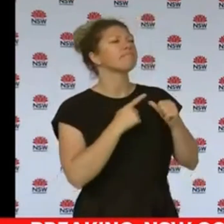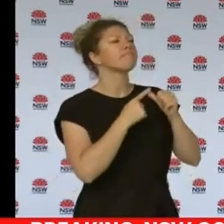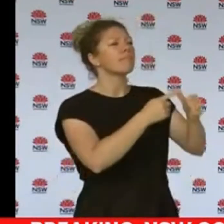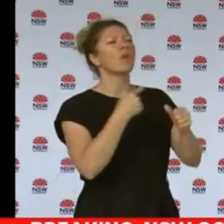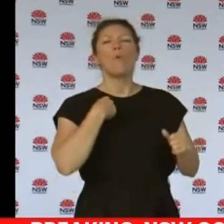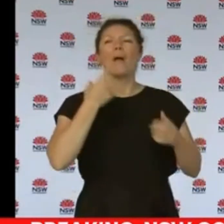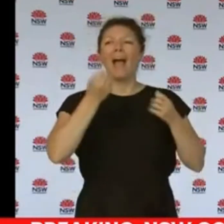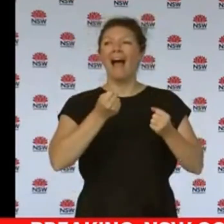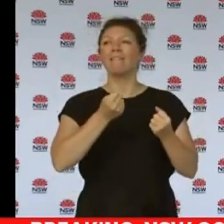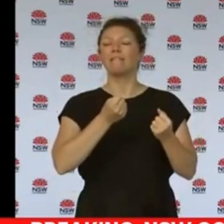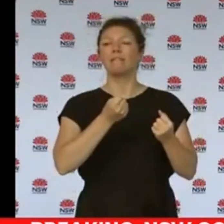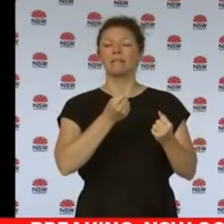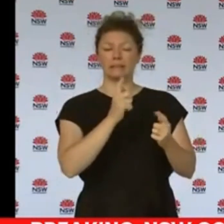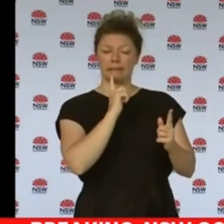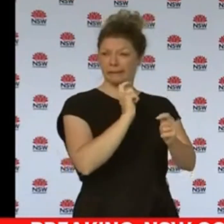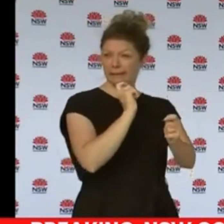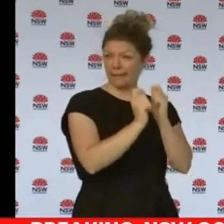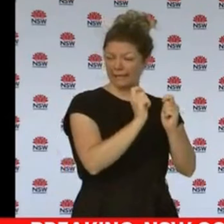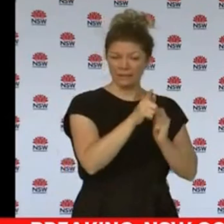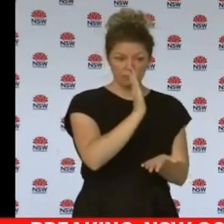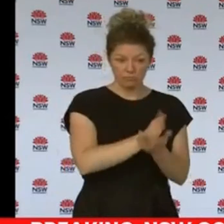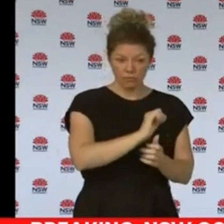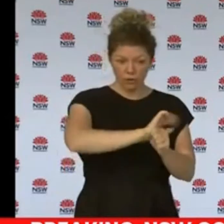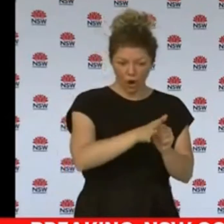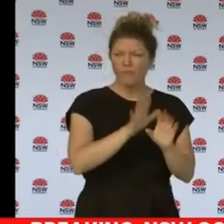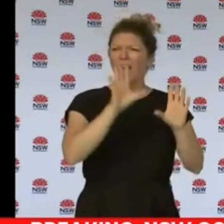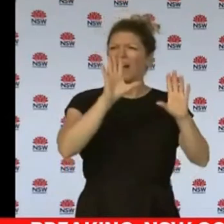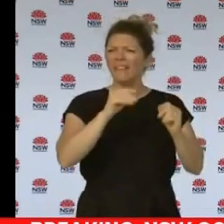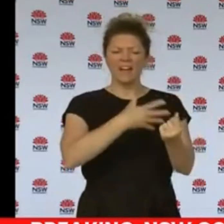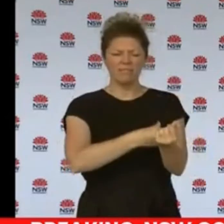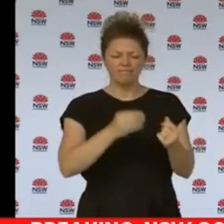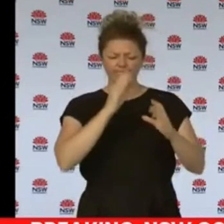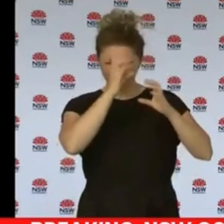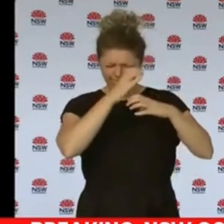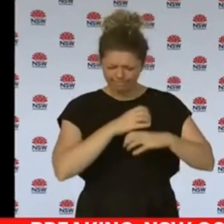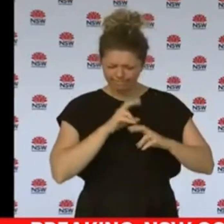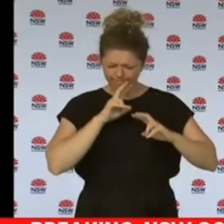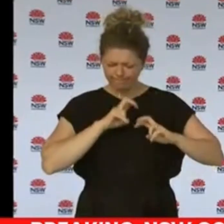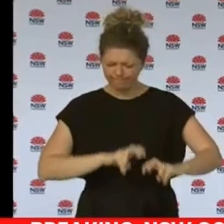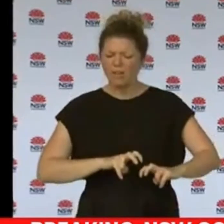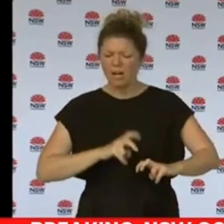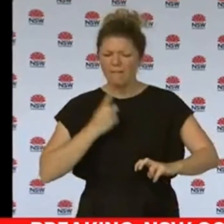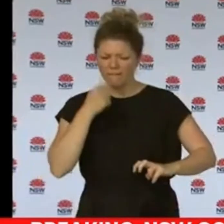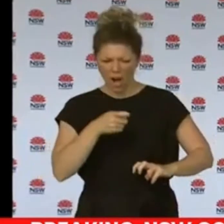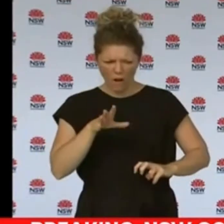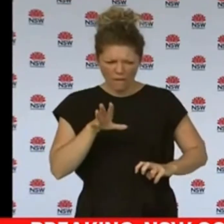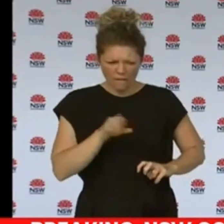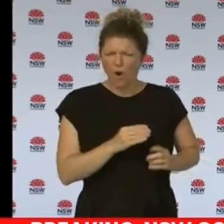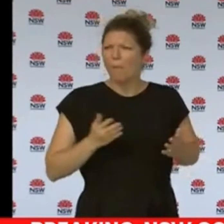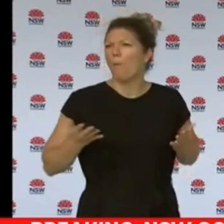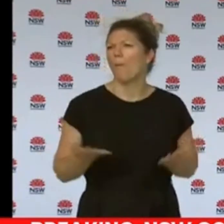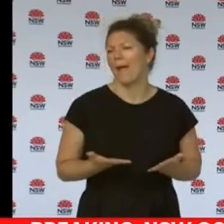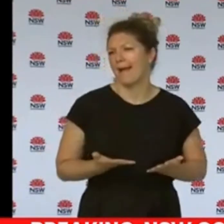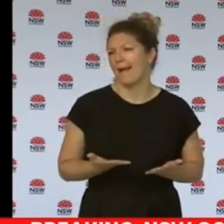sequencing takes about 24 to 48 hours, and so the diagnosis overnight would have reflected the